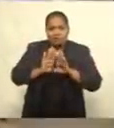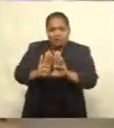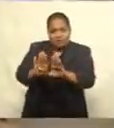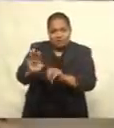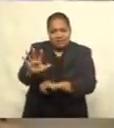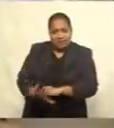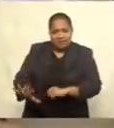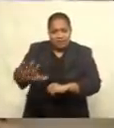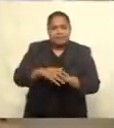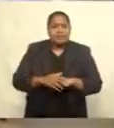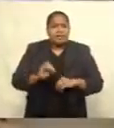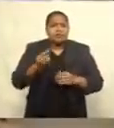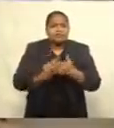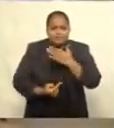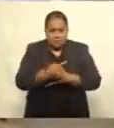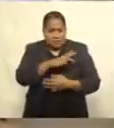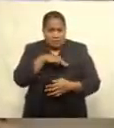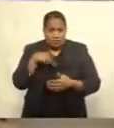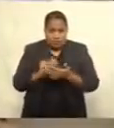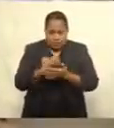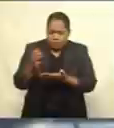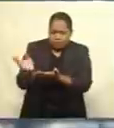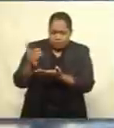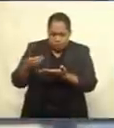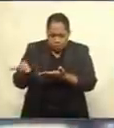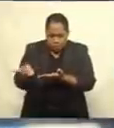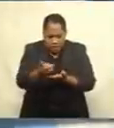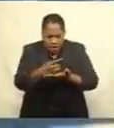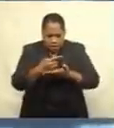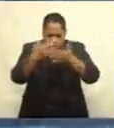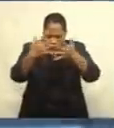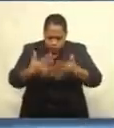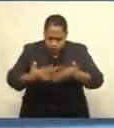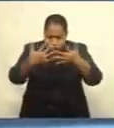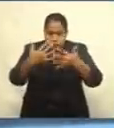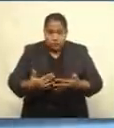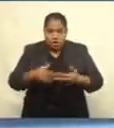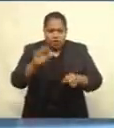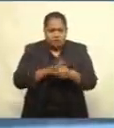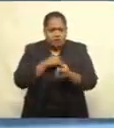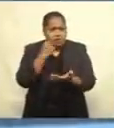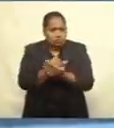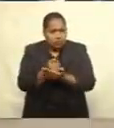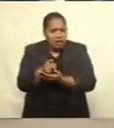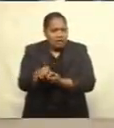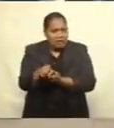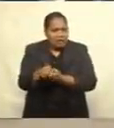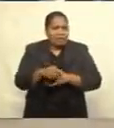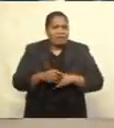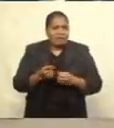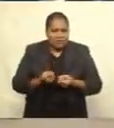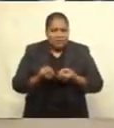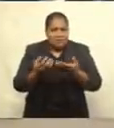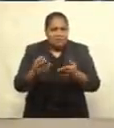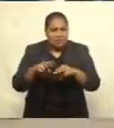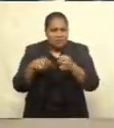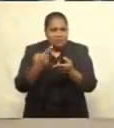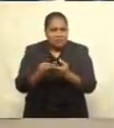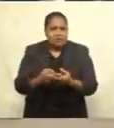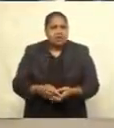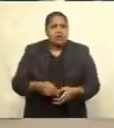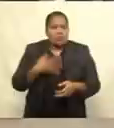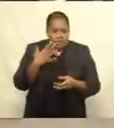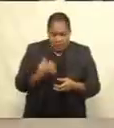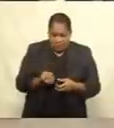the data received to ensure requests are genuine. There will be certain families whereby 2 or more applications will come